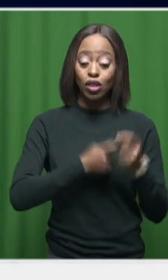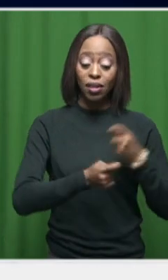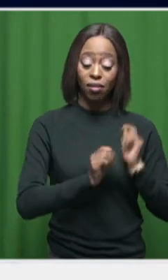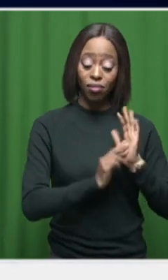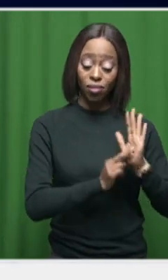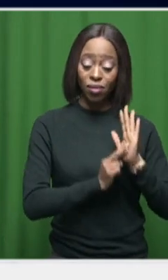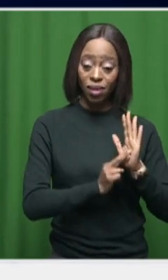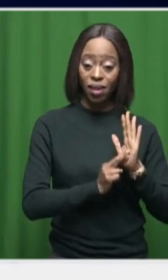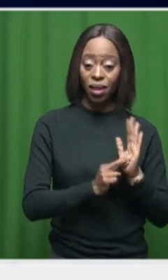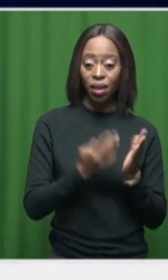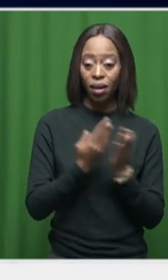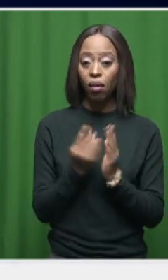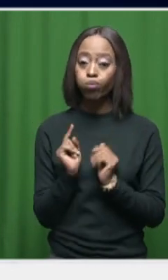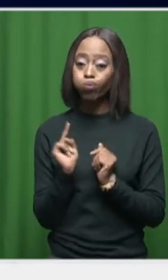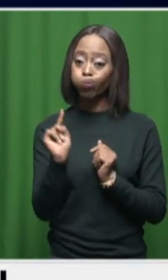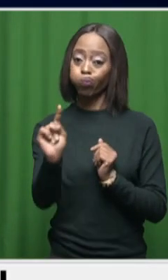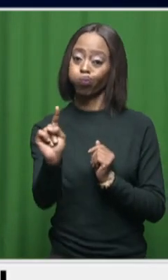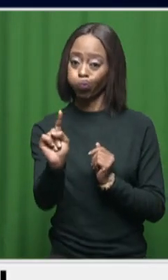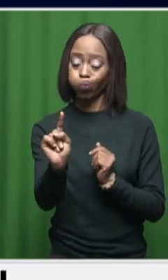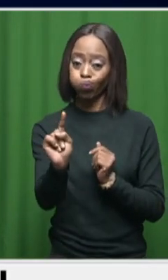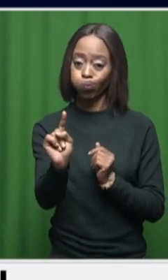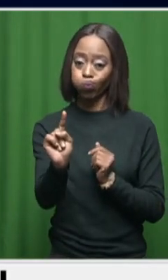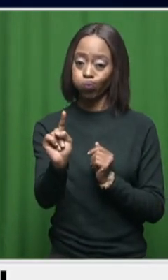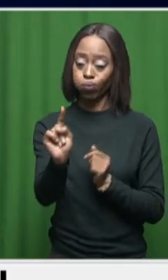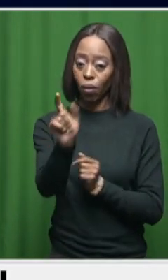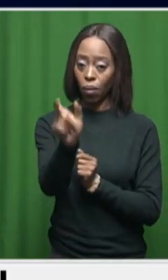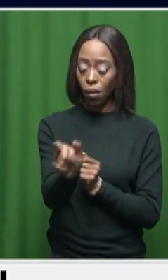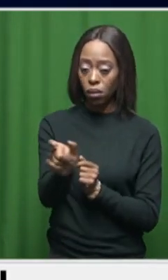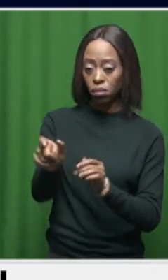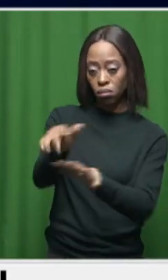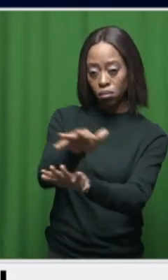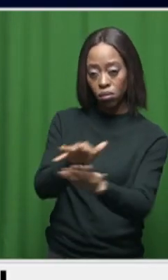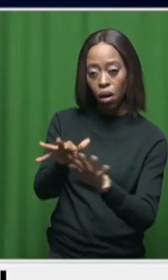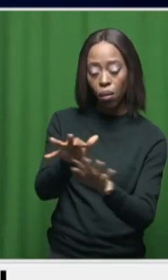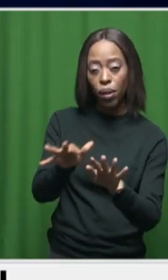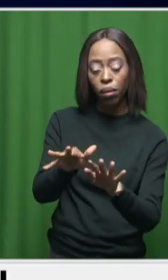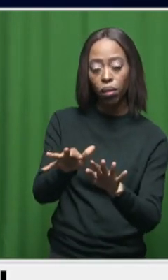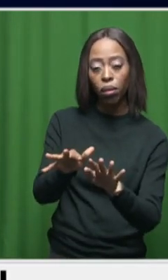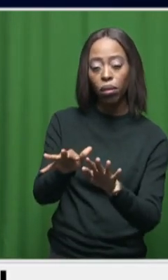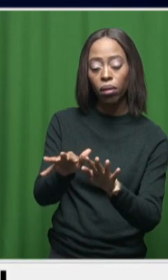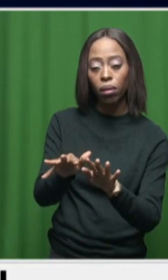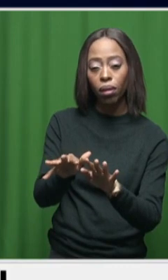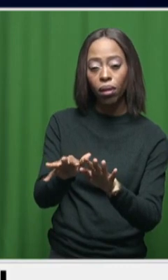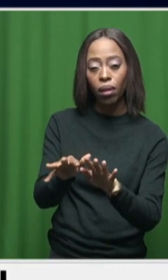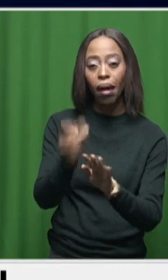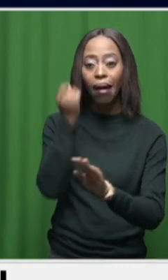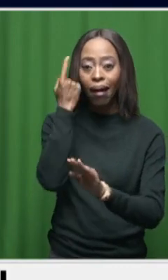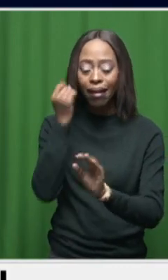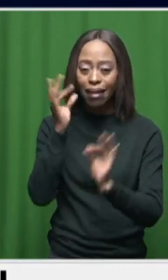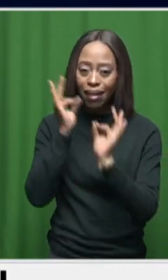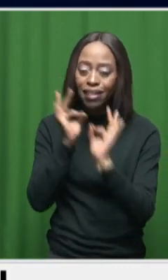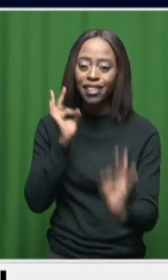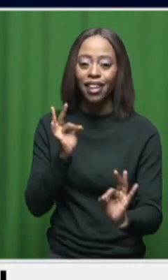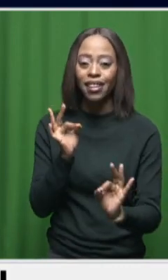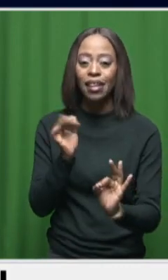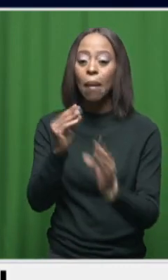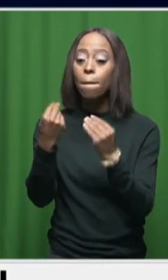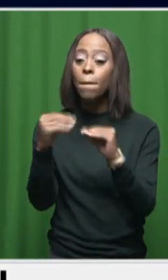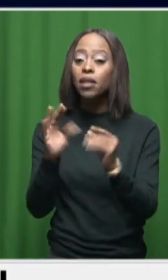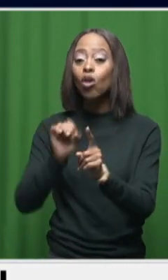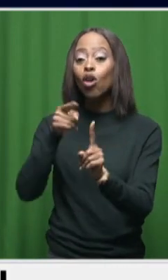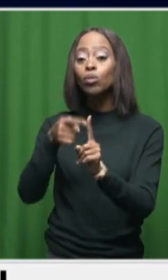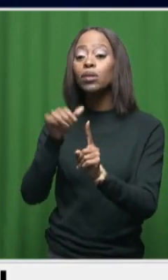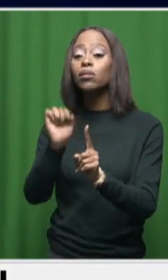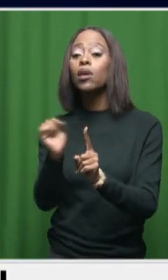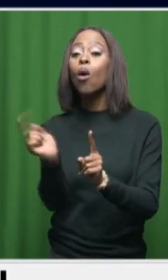to be able to go to their relevant facility, completely understand exactly what their business